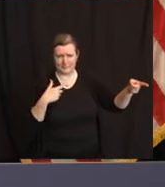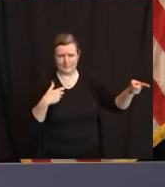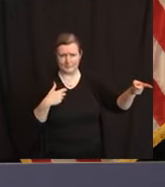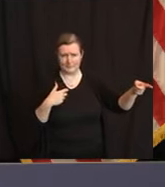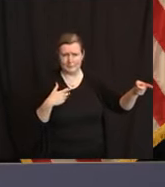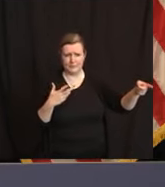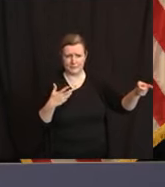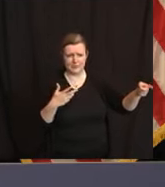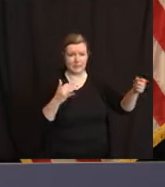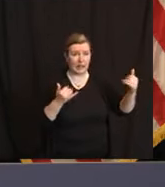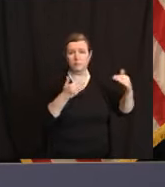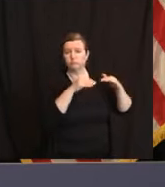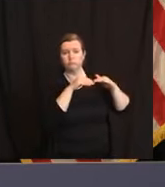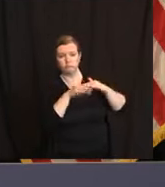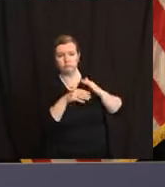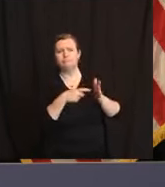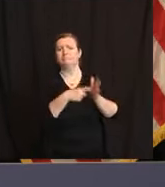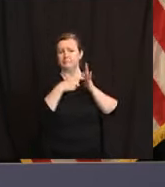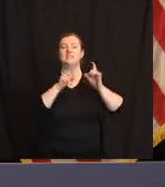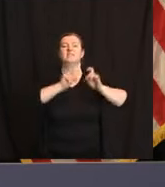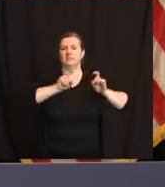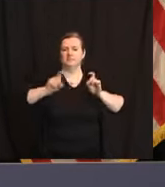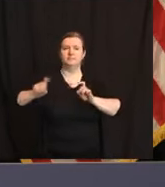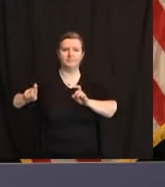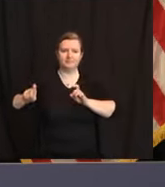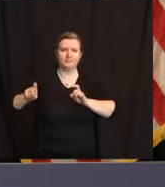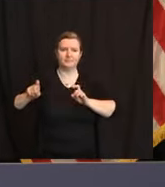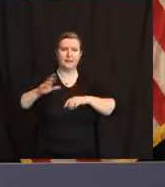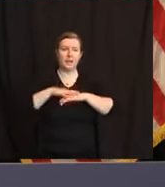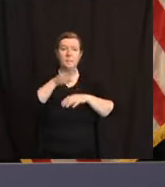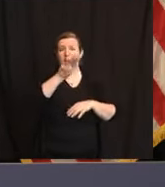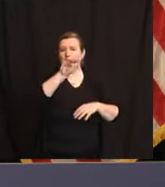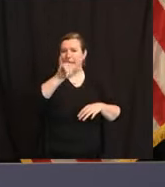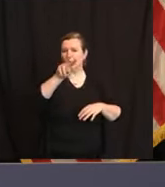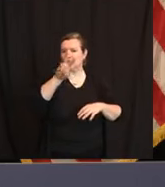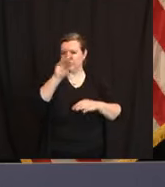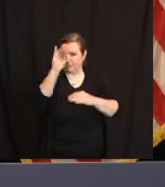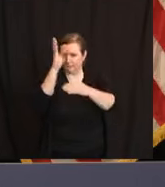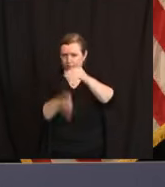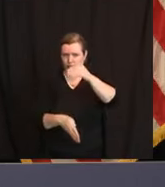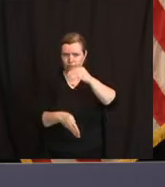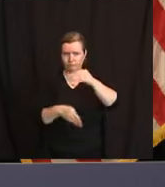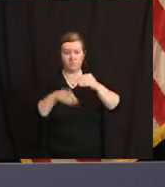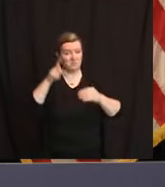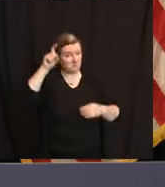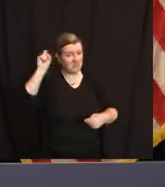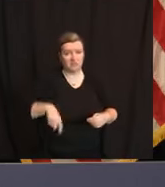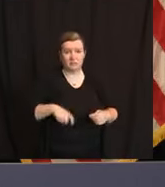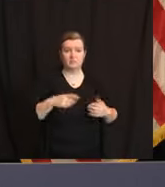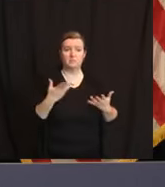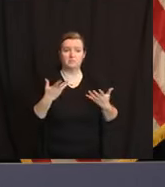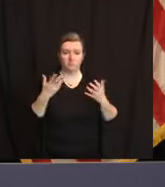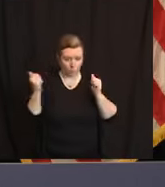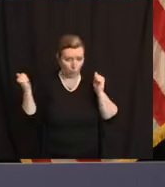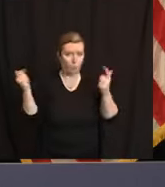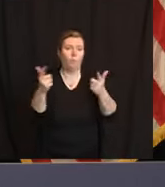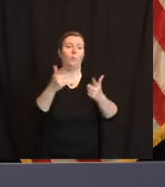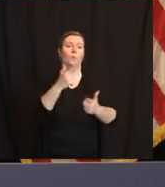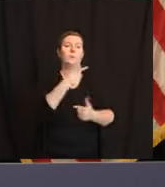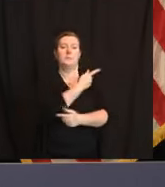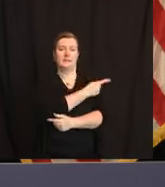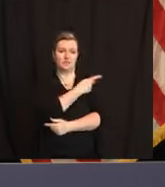testing now required by May 26th by mandate of universal of